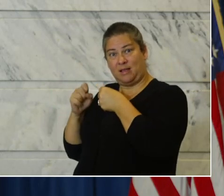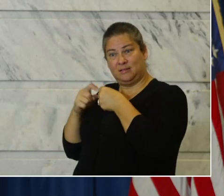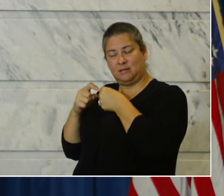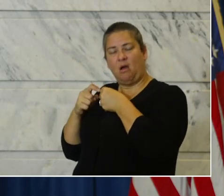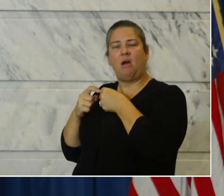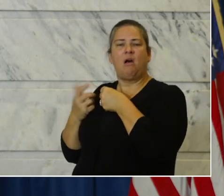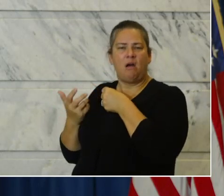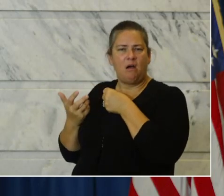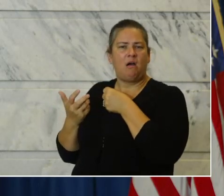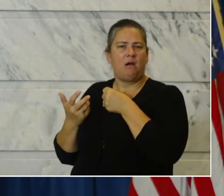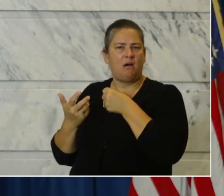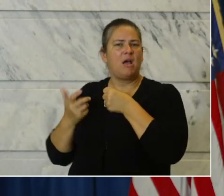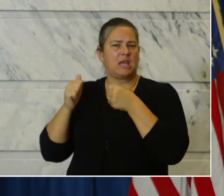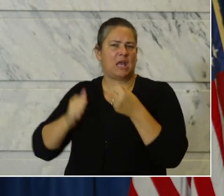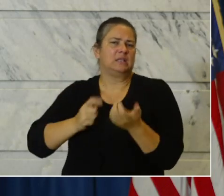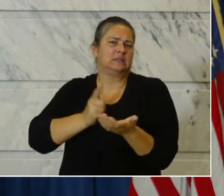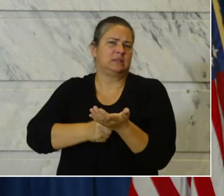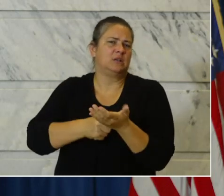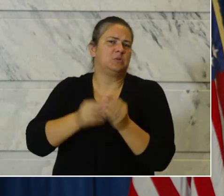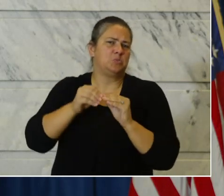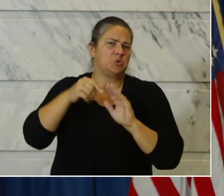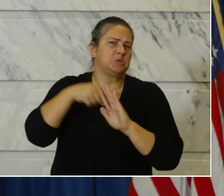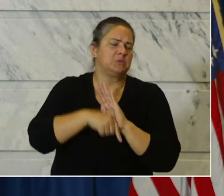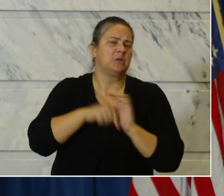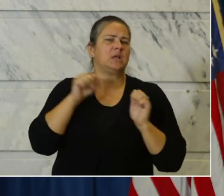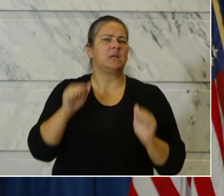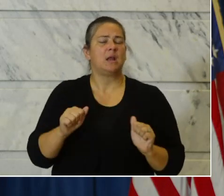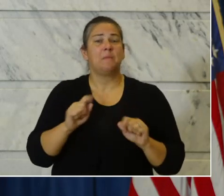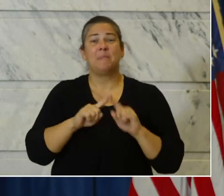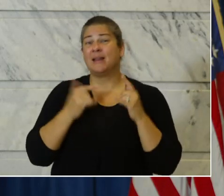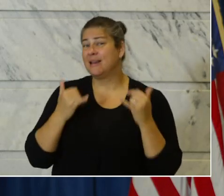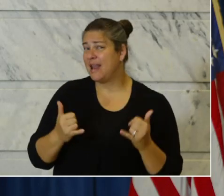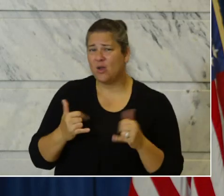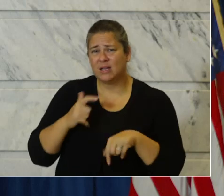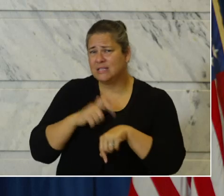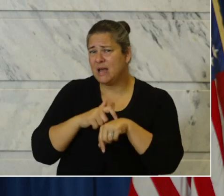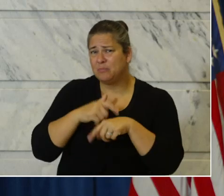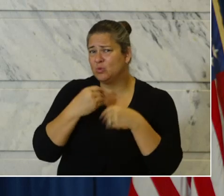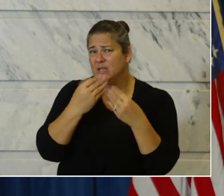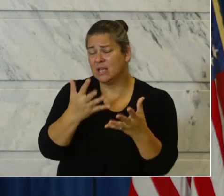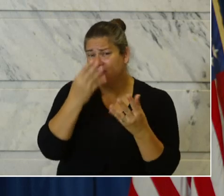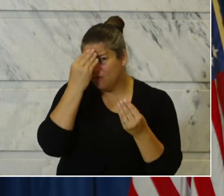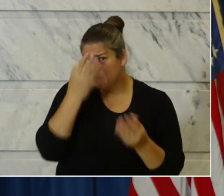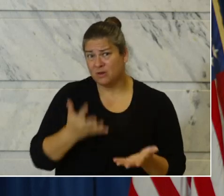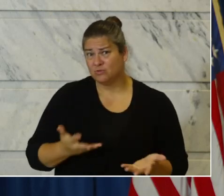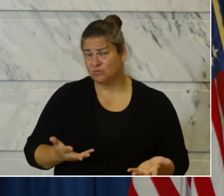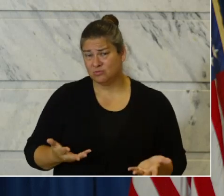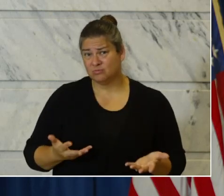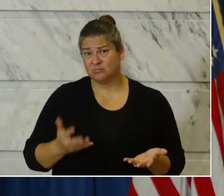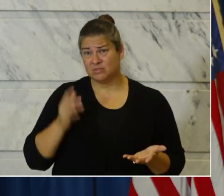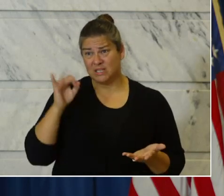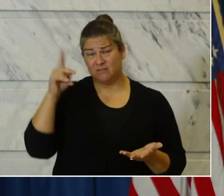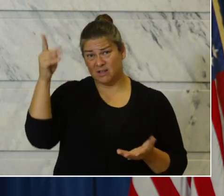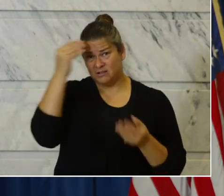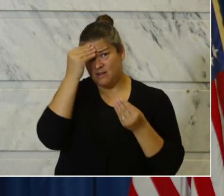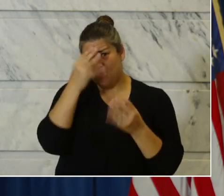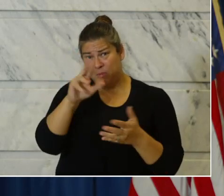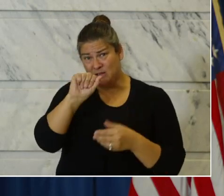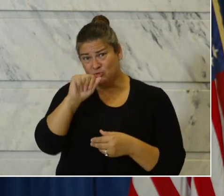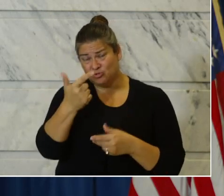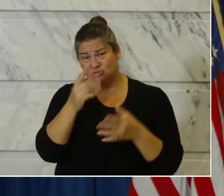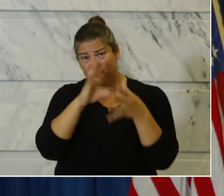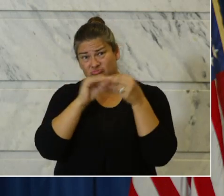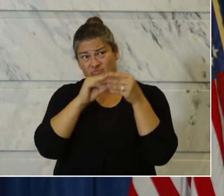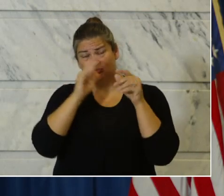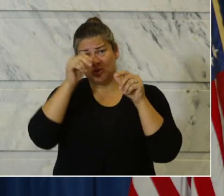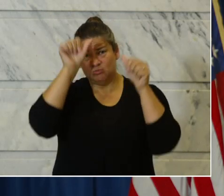that's a discussion and an explanation he can provide, but it's time to give the information. And I think that if he did, this call